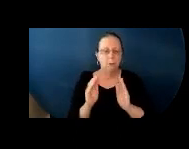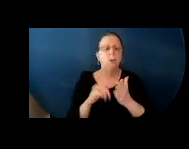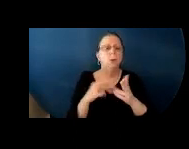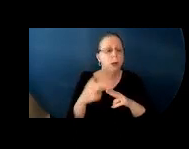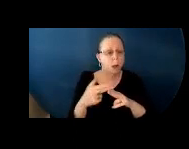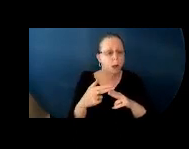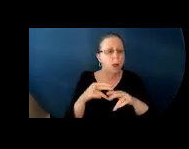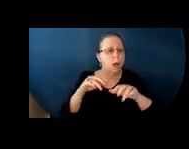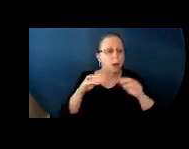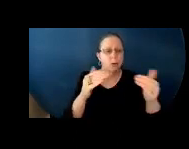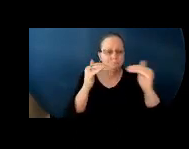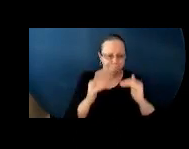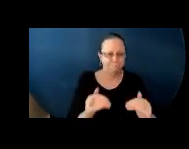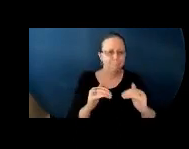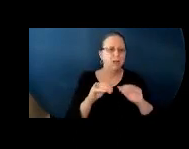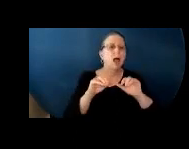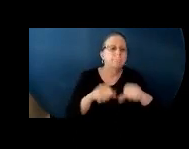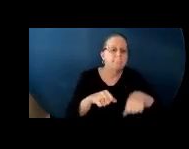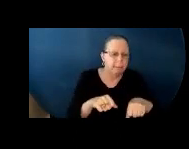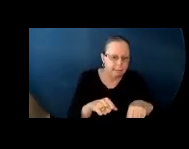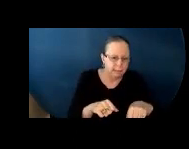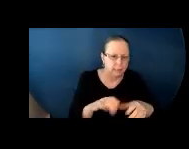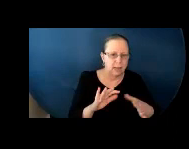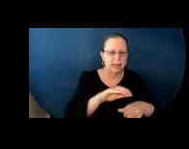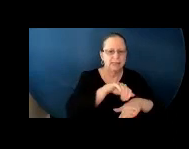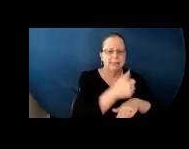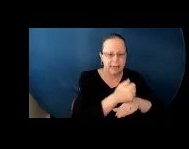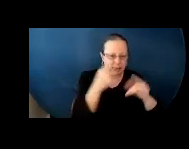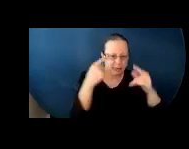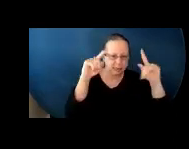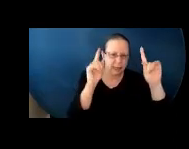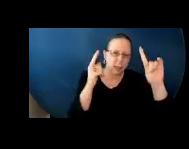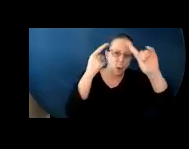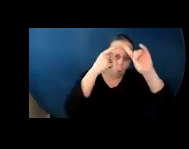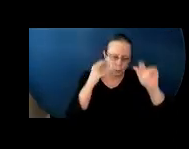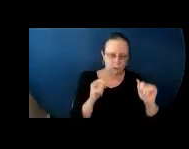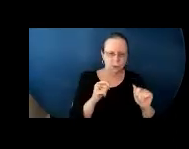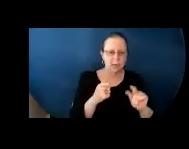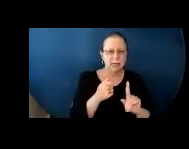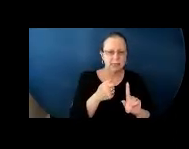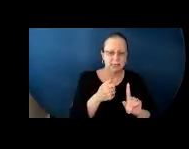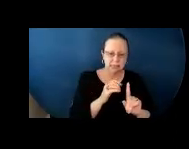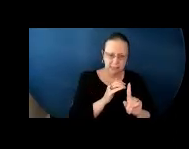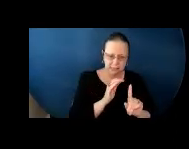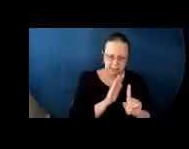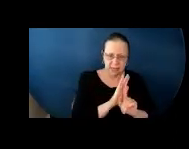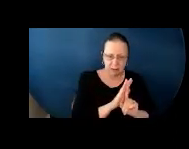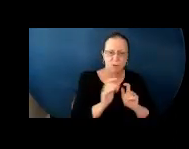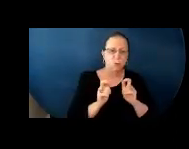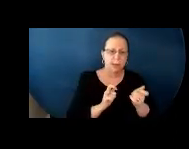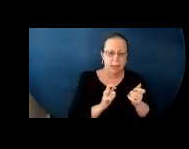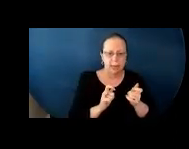right? And so abilities are things like setting and attaining goals, self-regulation, which is just